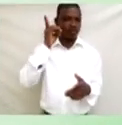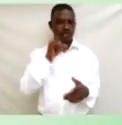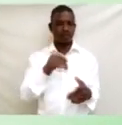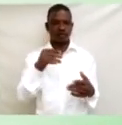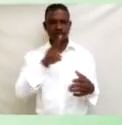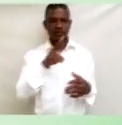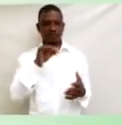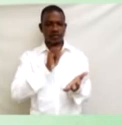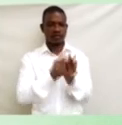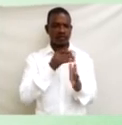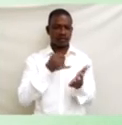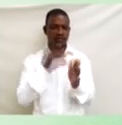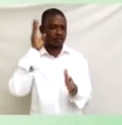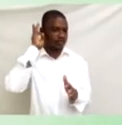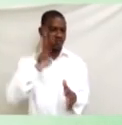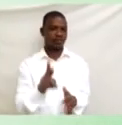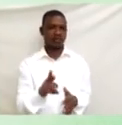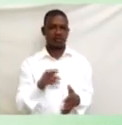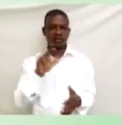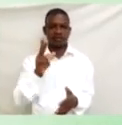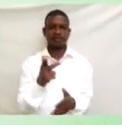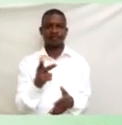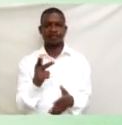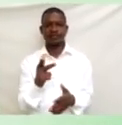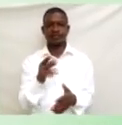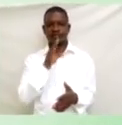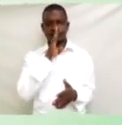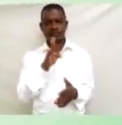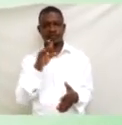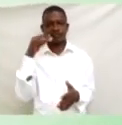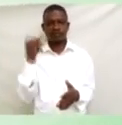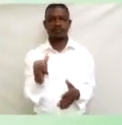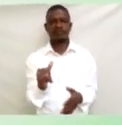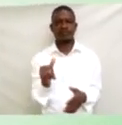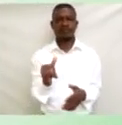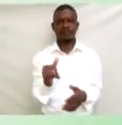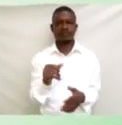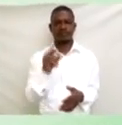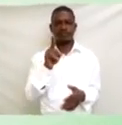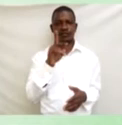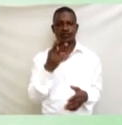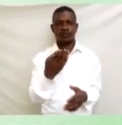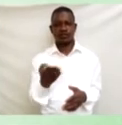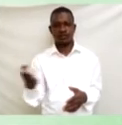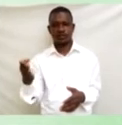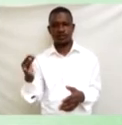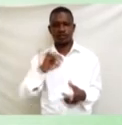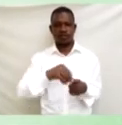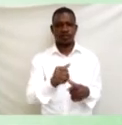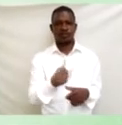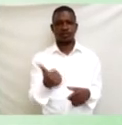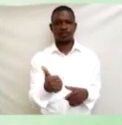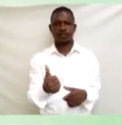2. Wouldn't that it were. 3. Be they one thing